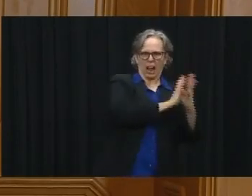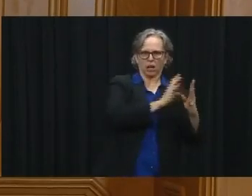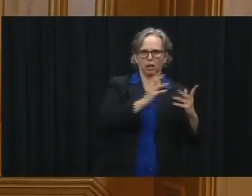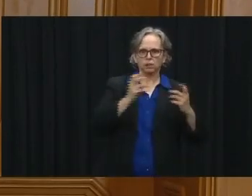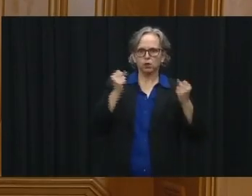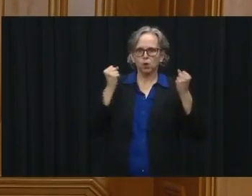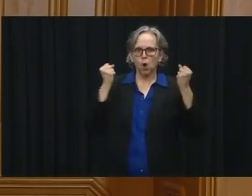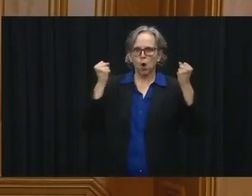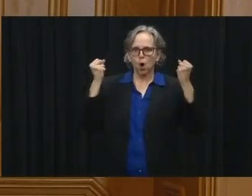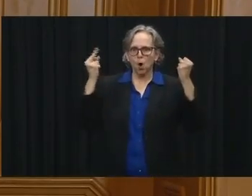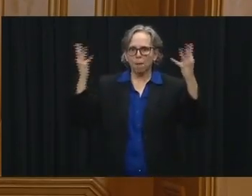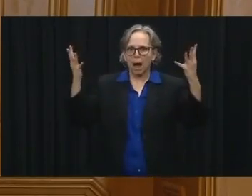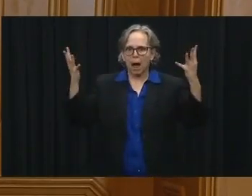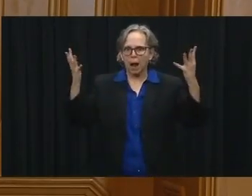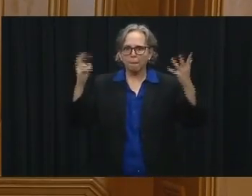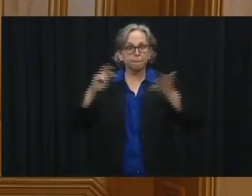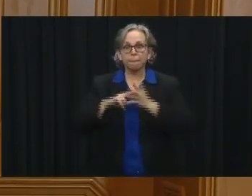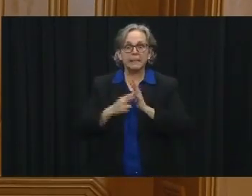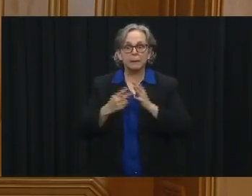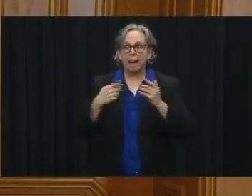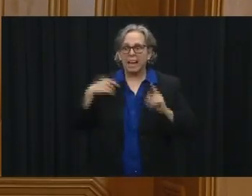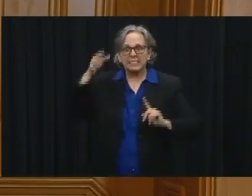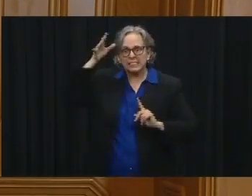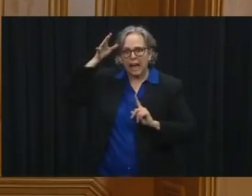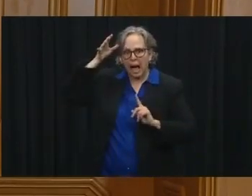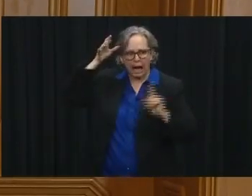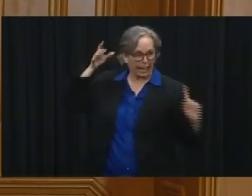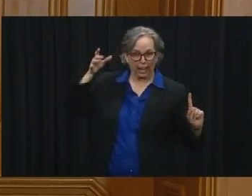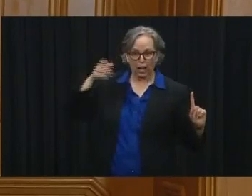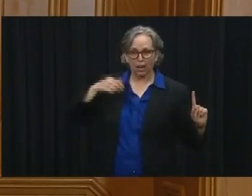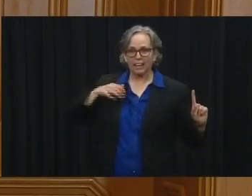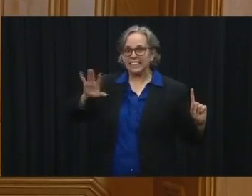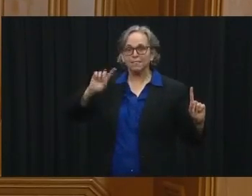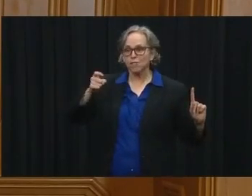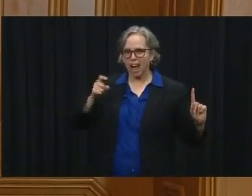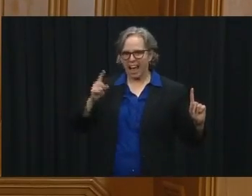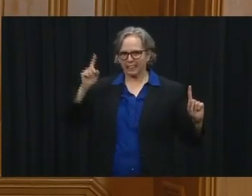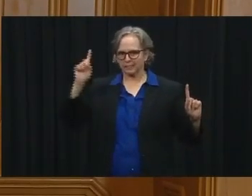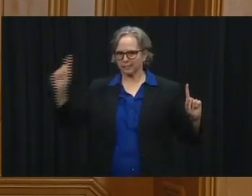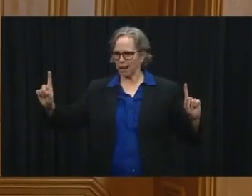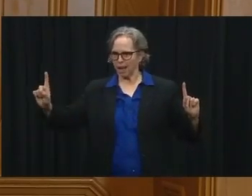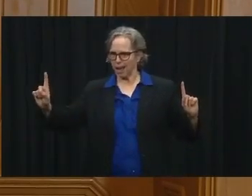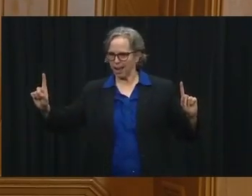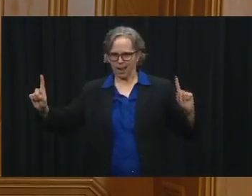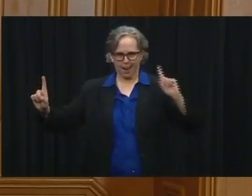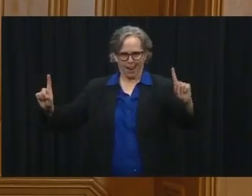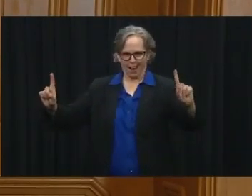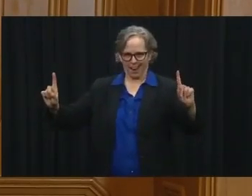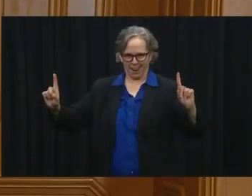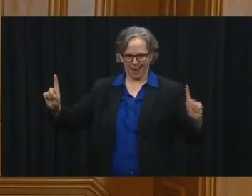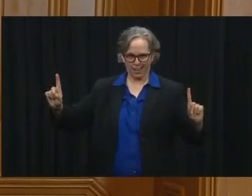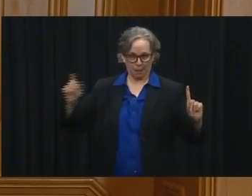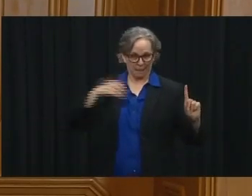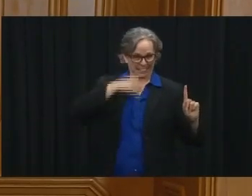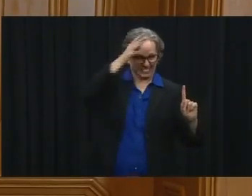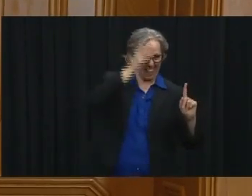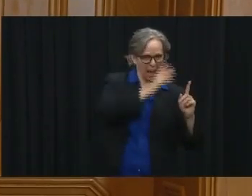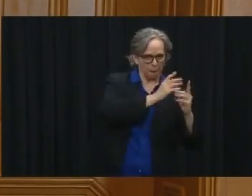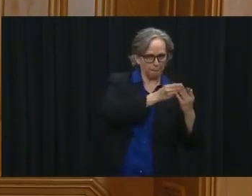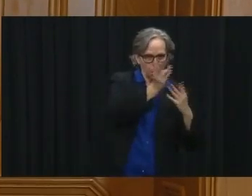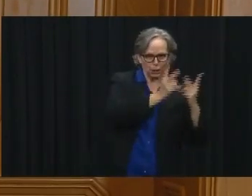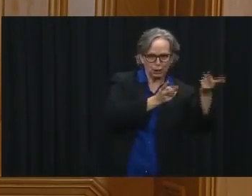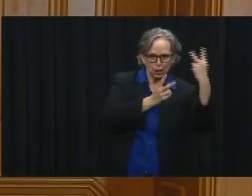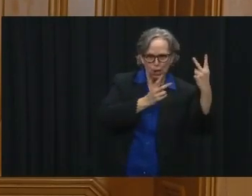other. Dad got to the front of the line, bought his 2 tickets, but then he couldn't find his buddy, and looked all